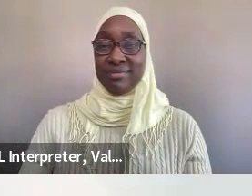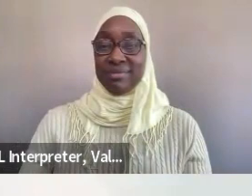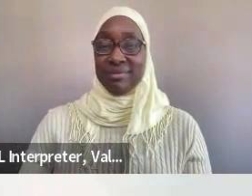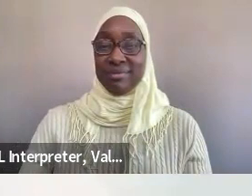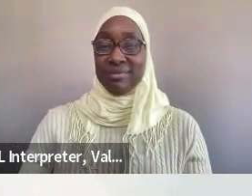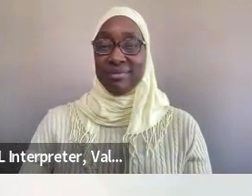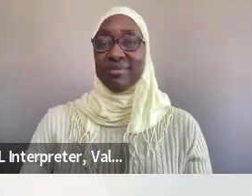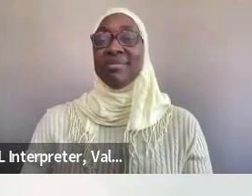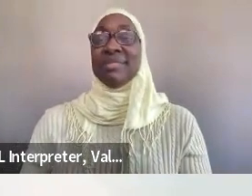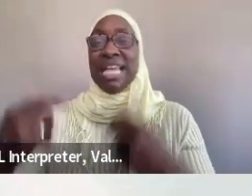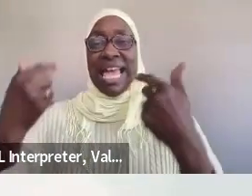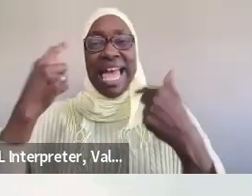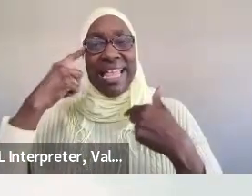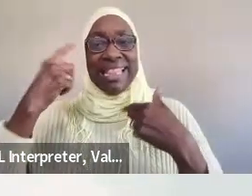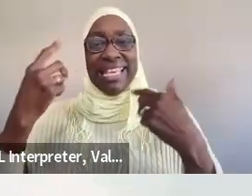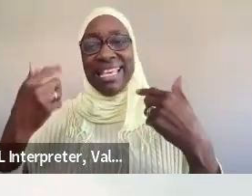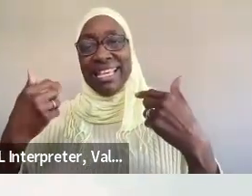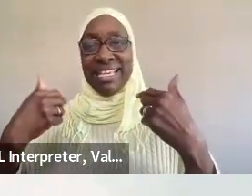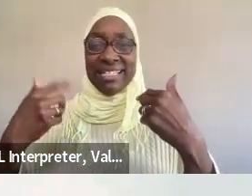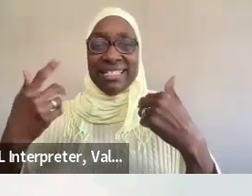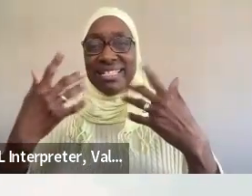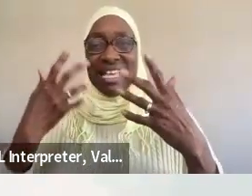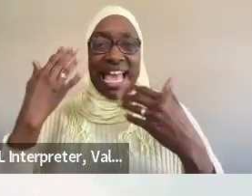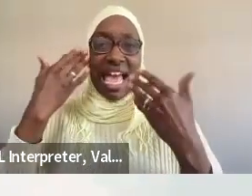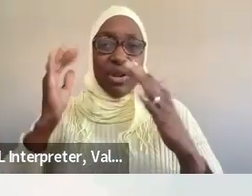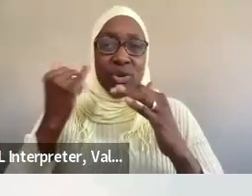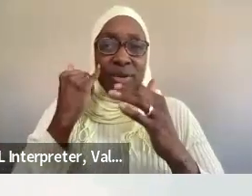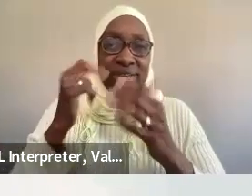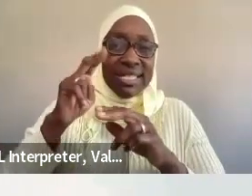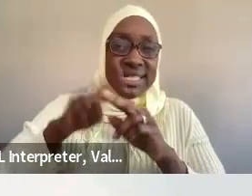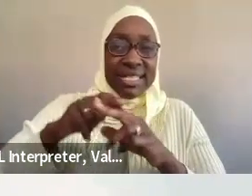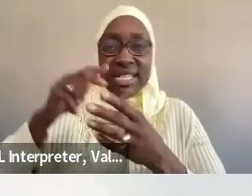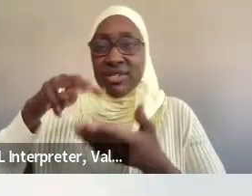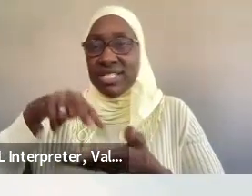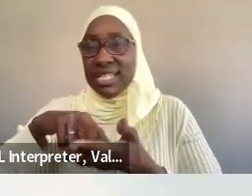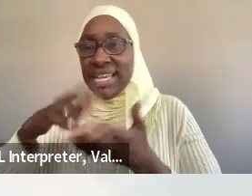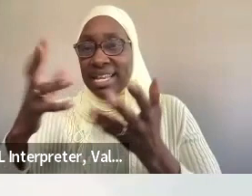I can do something in the middle. Yeah. Okay. That's really good.